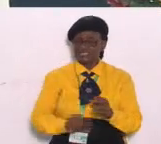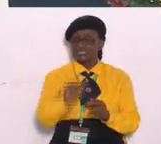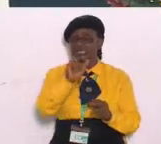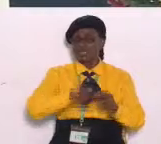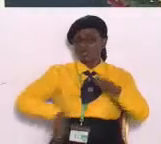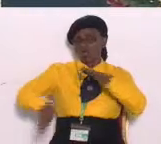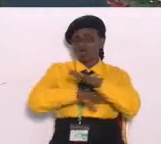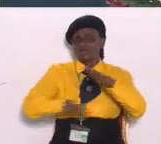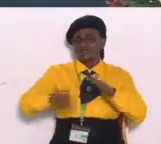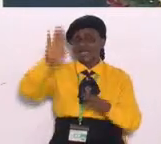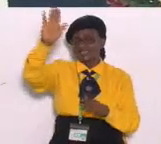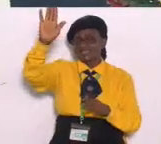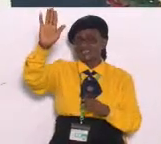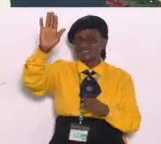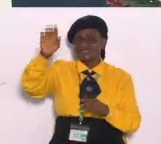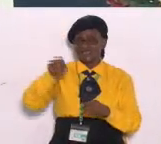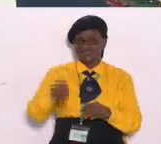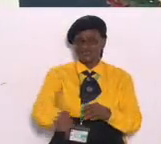That's my Father.